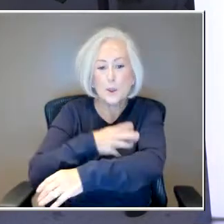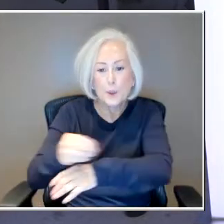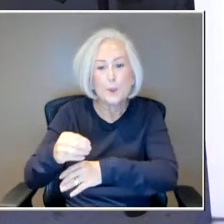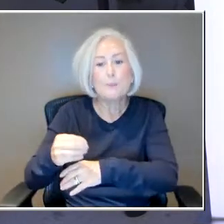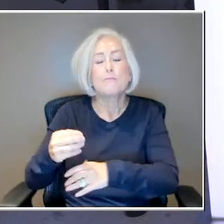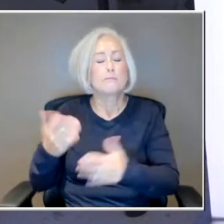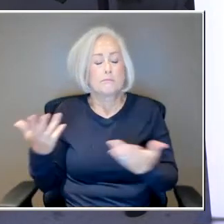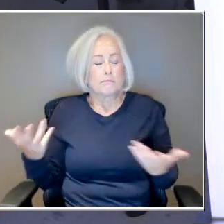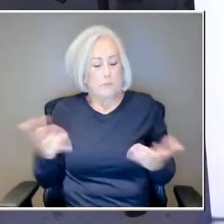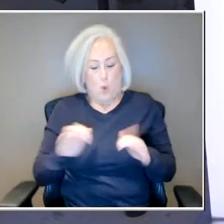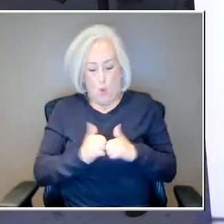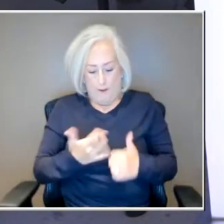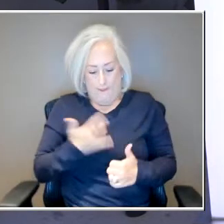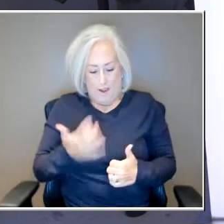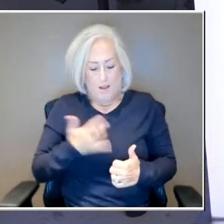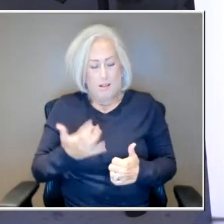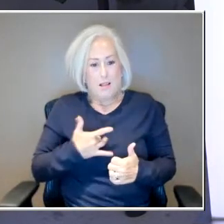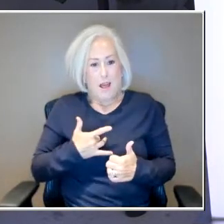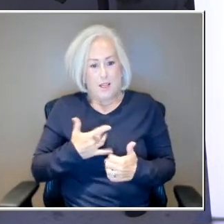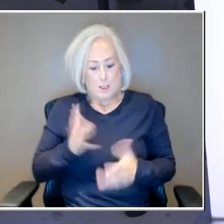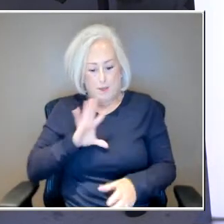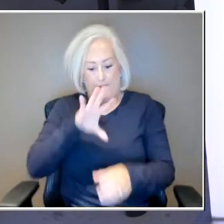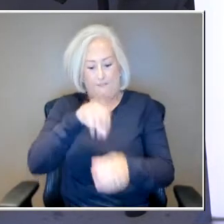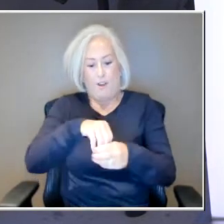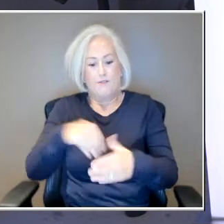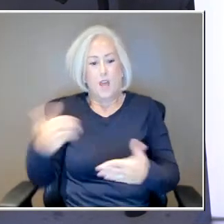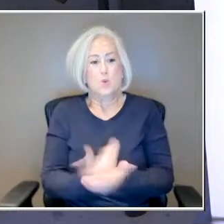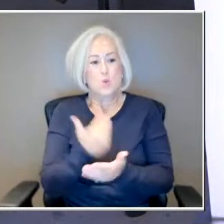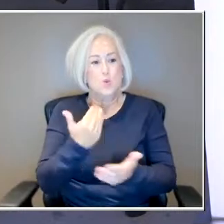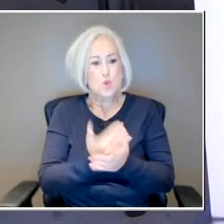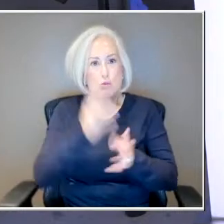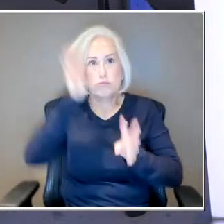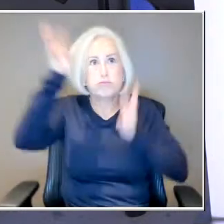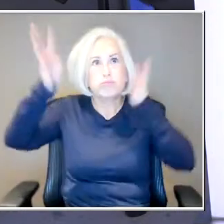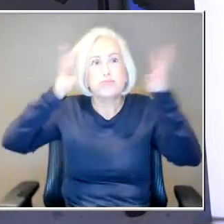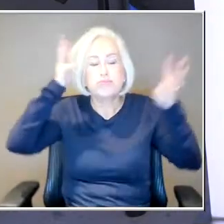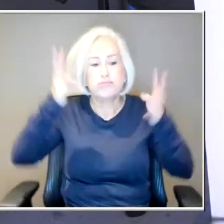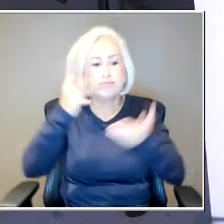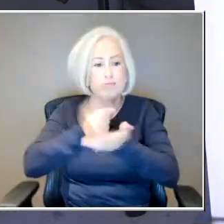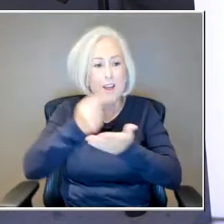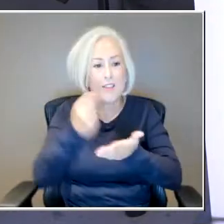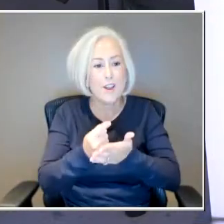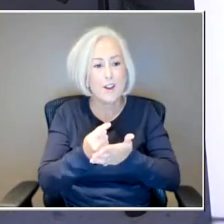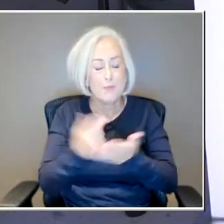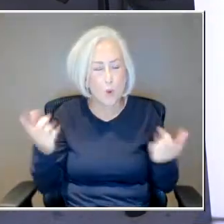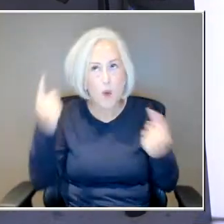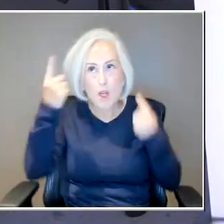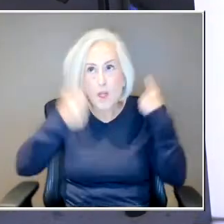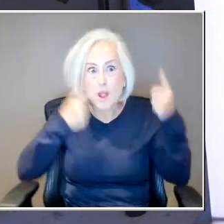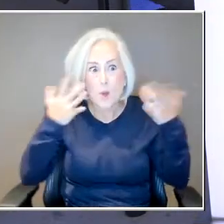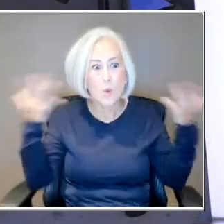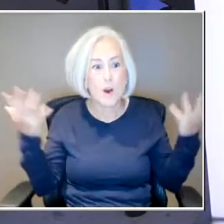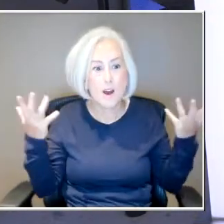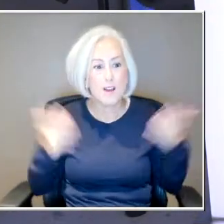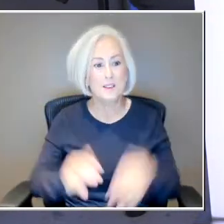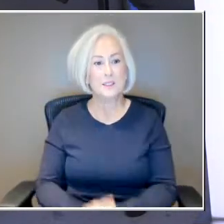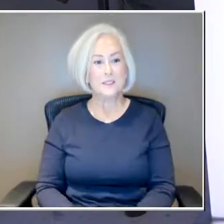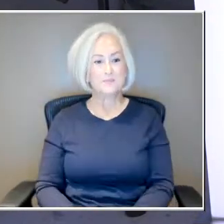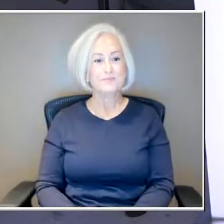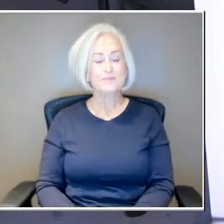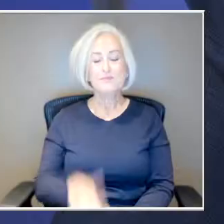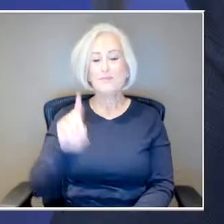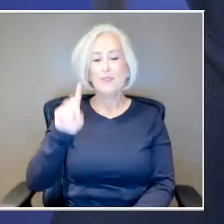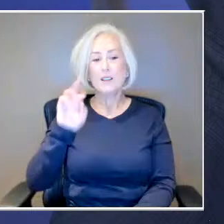this innovative? Kind of were you taking it all in? What questions did you have? What were you thinking? Well, as Dr. Abdallah will tell